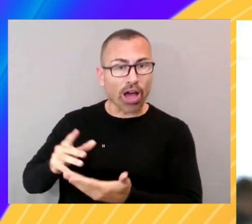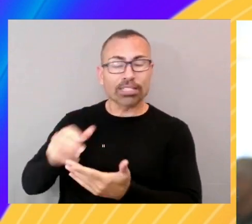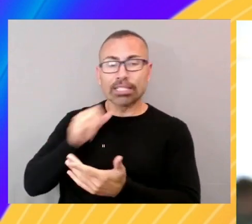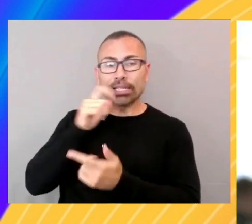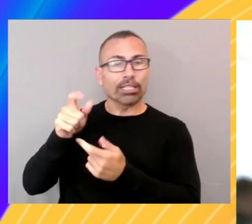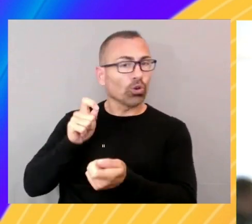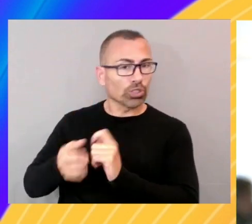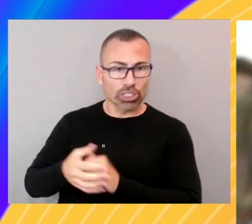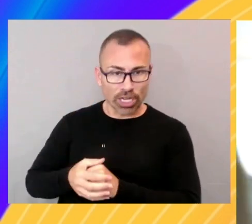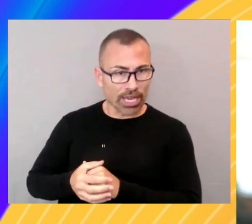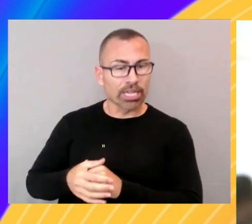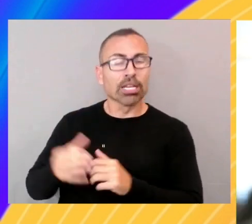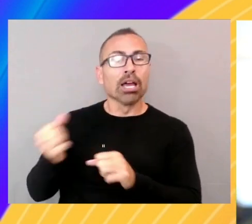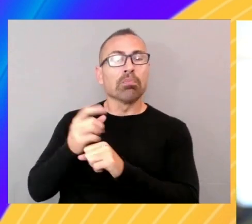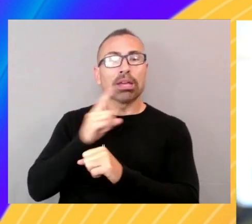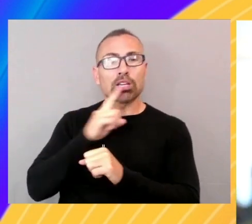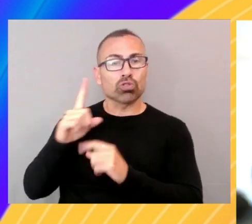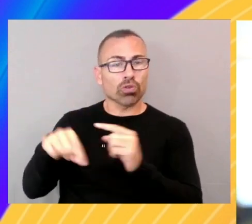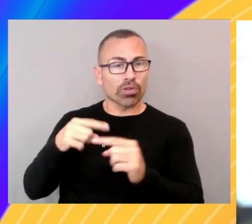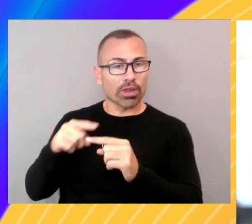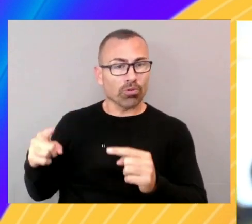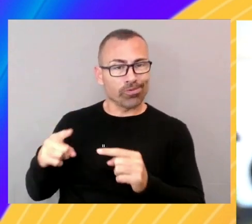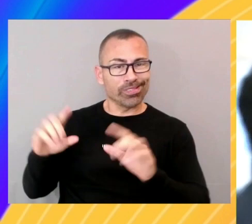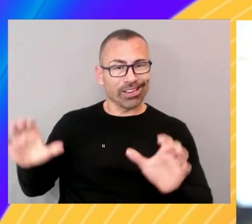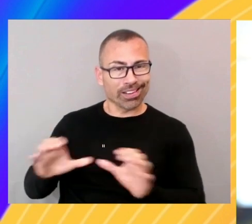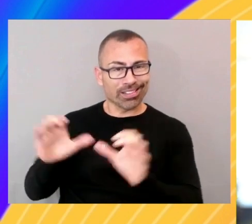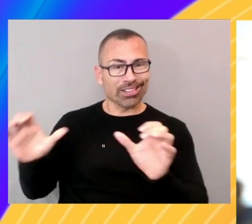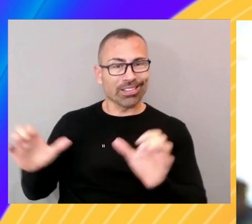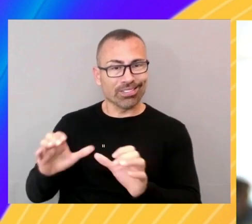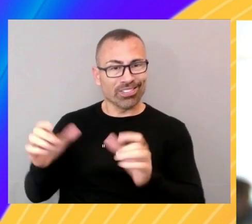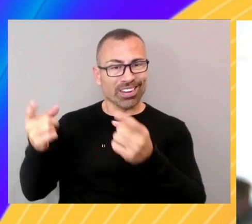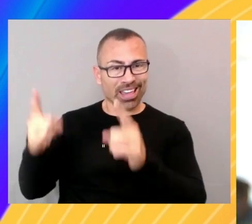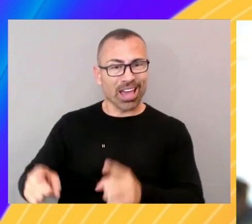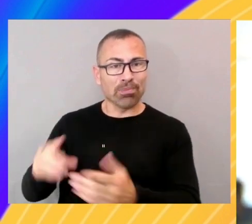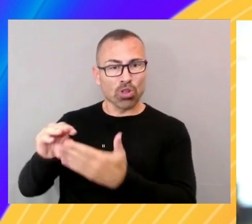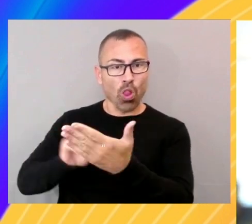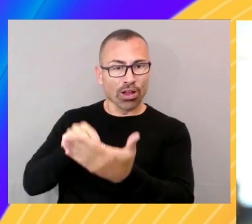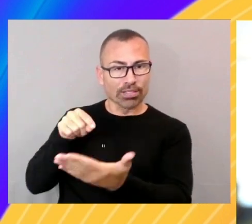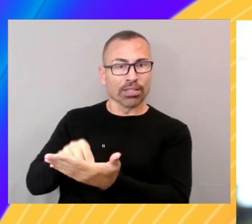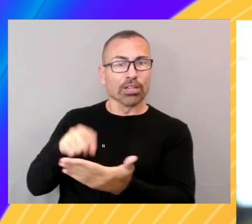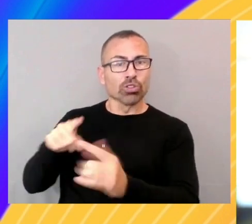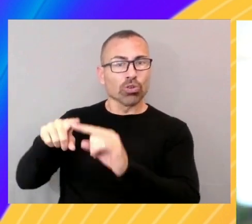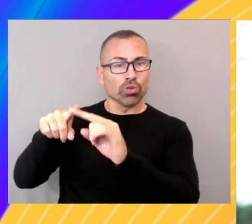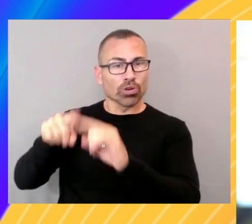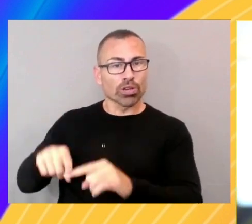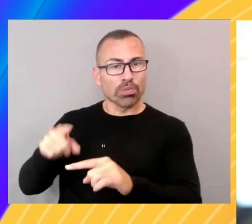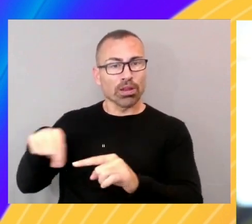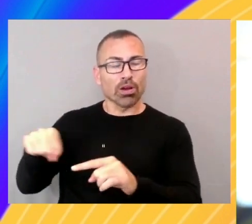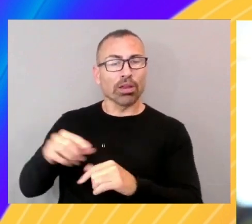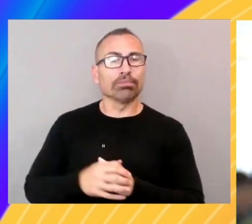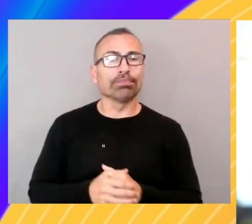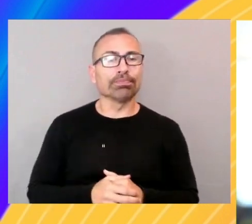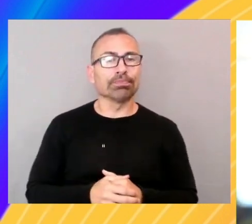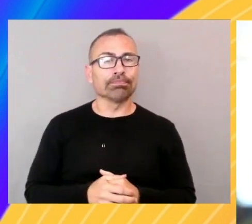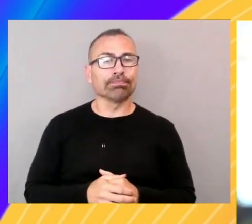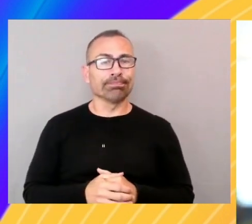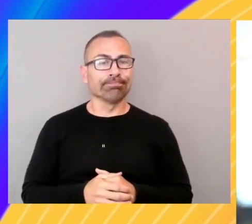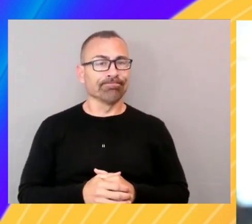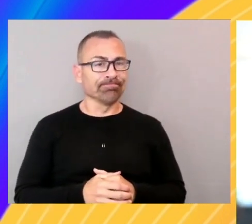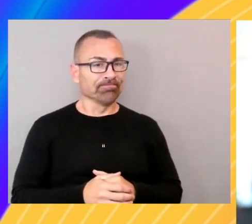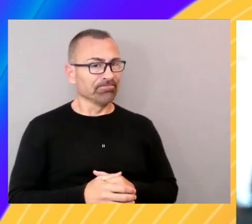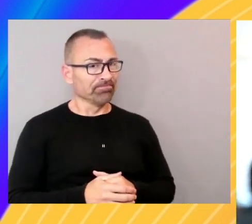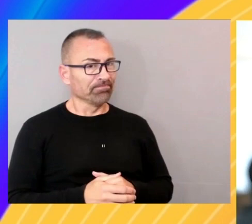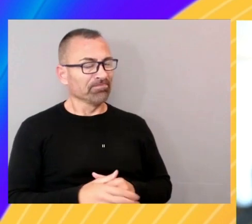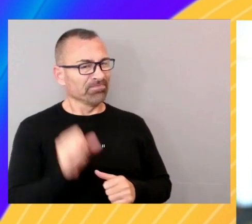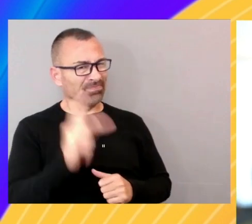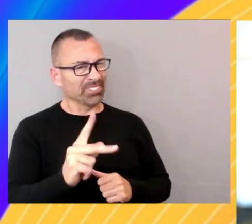activity happens, the logs are delivered to you so you can rely on this for your investigations. Okay, so then let's talk about CloudTrail Lake. What